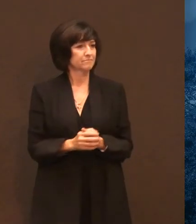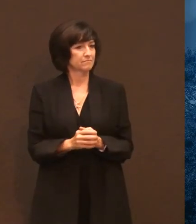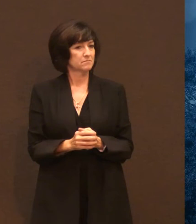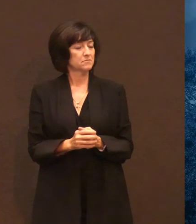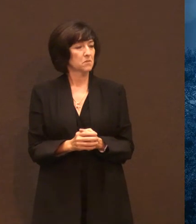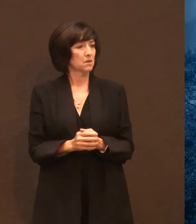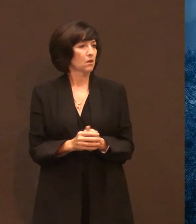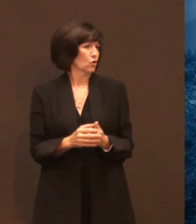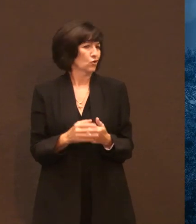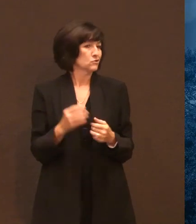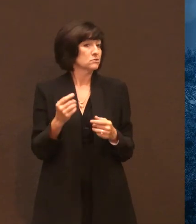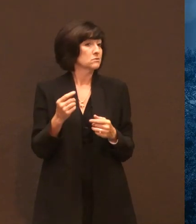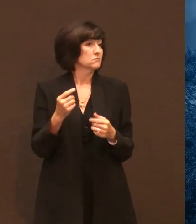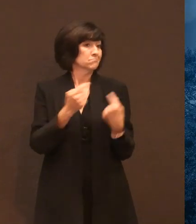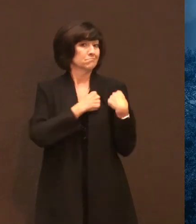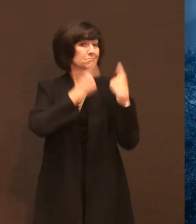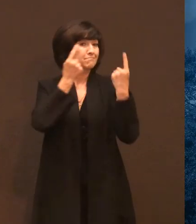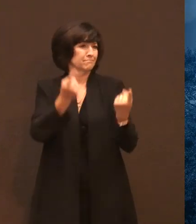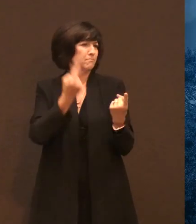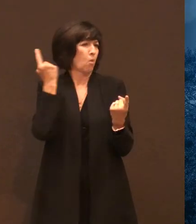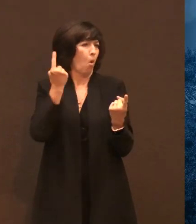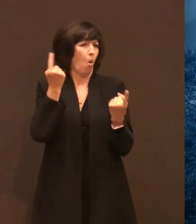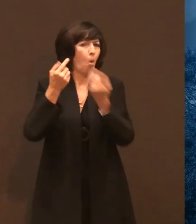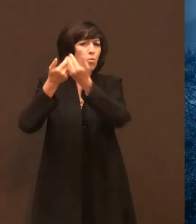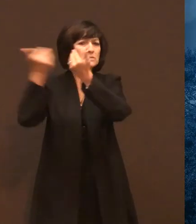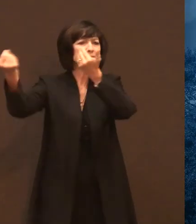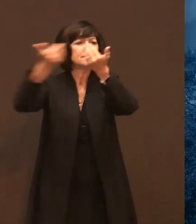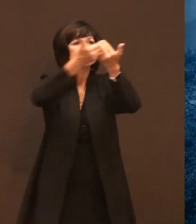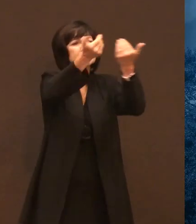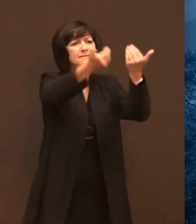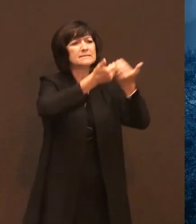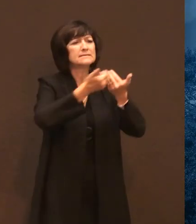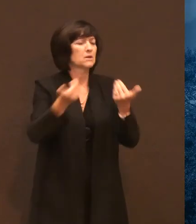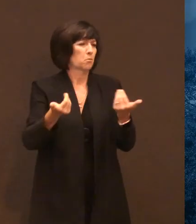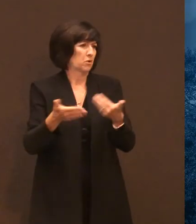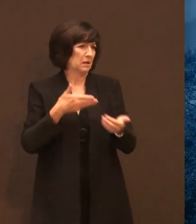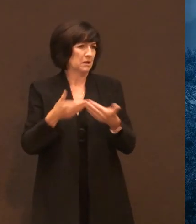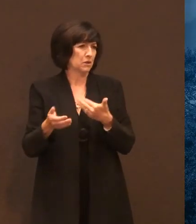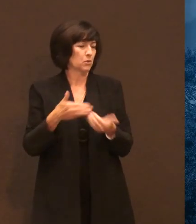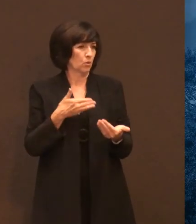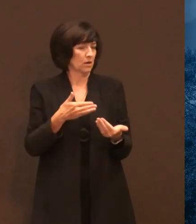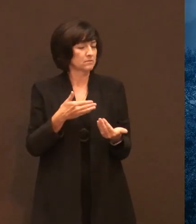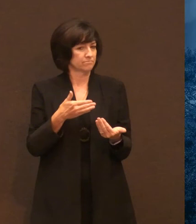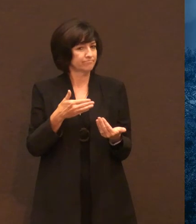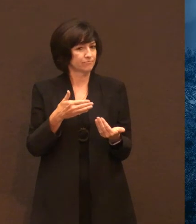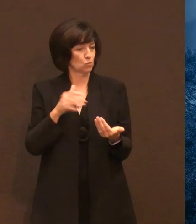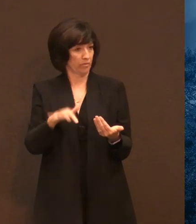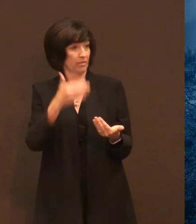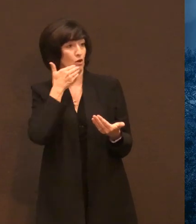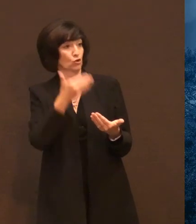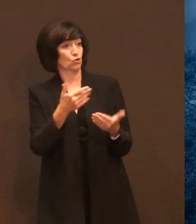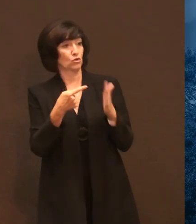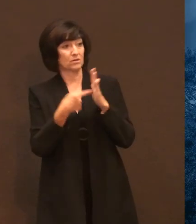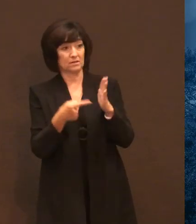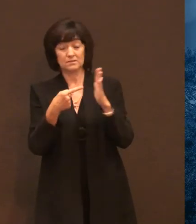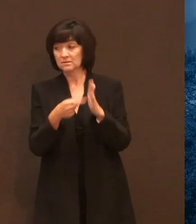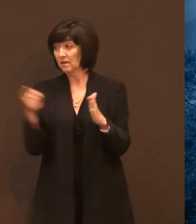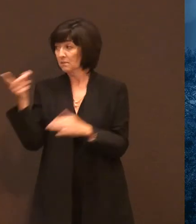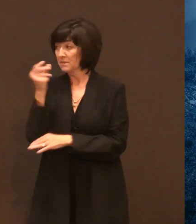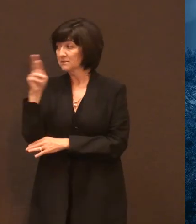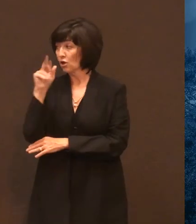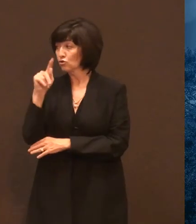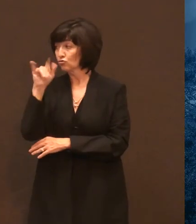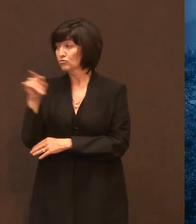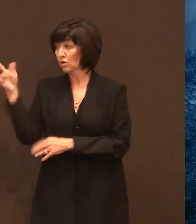year are pretty spread out and controlled. So that's a big part of it. I don't know if Dr. Rattay wants to add anything to